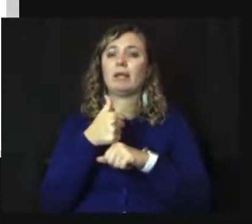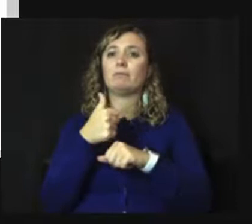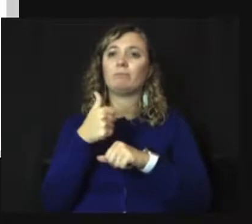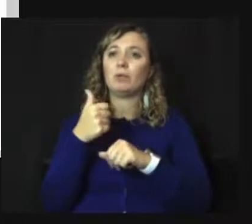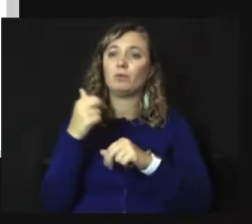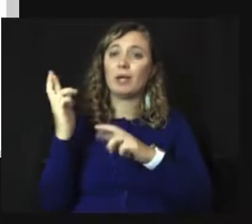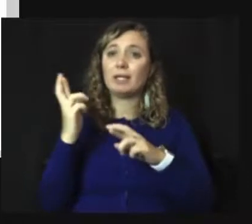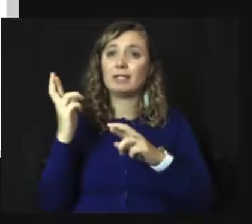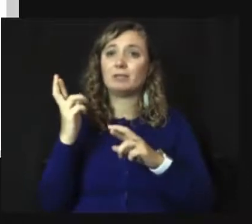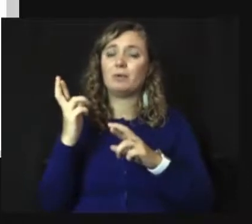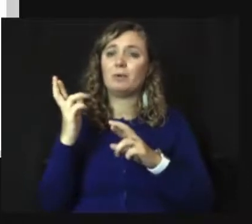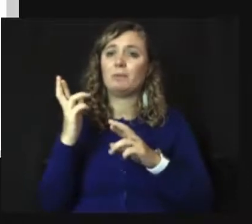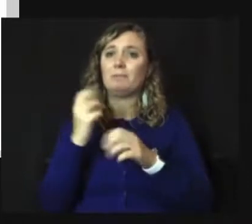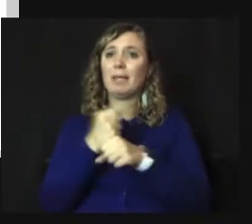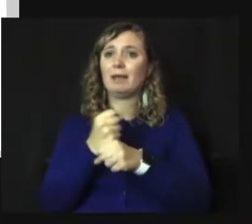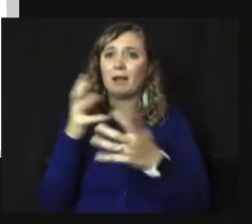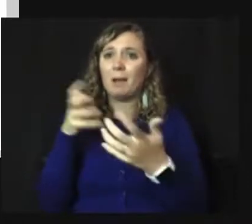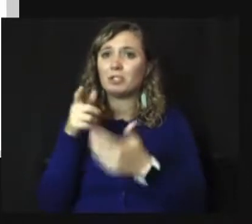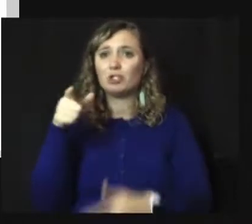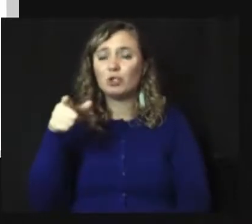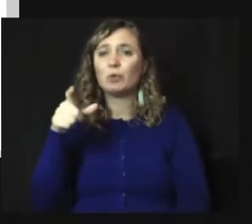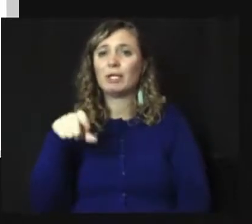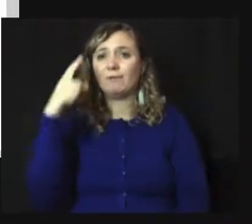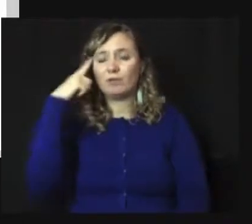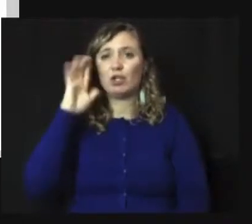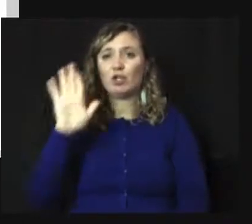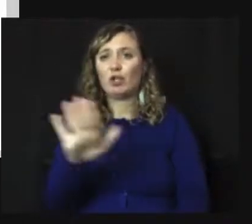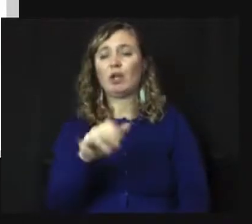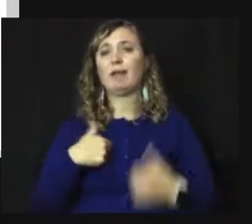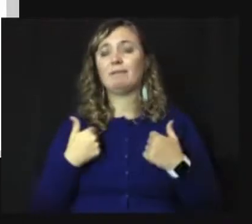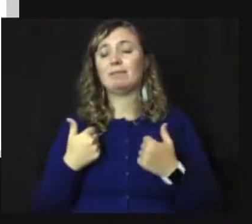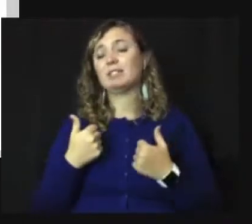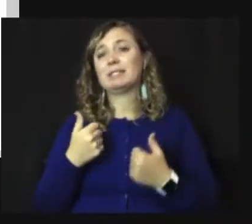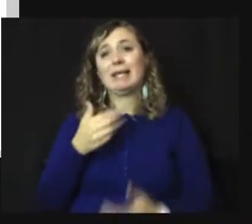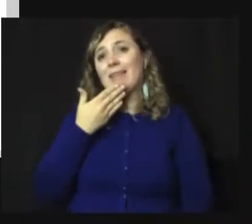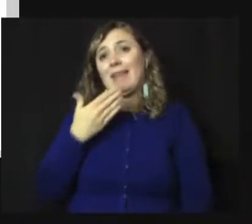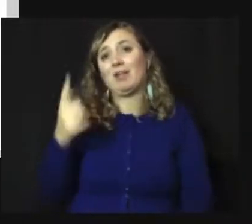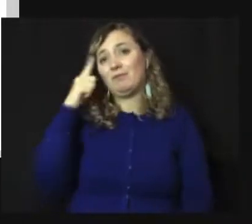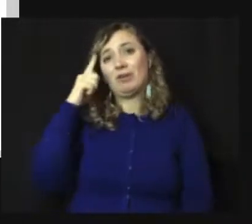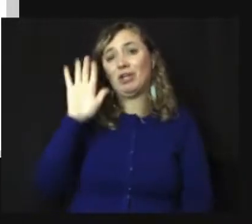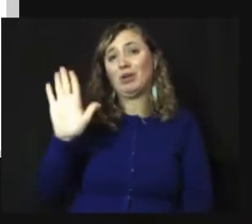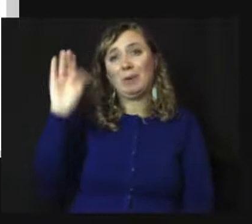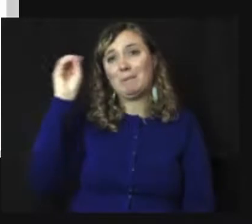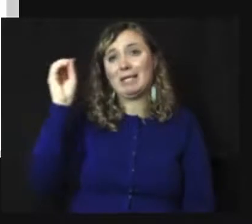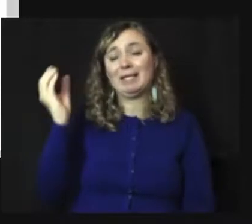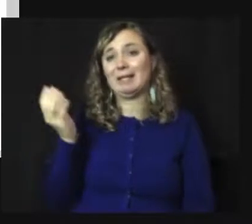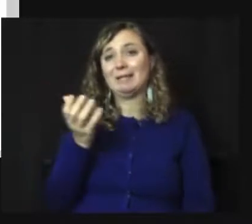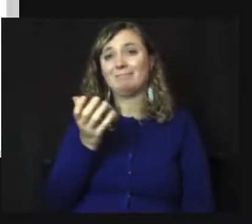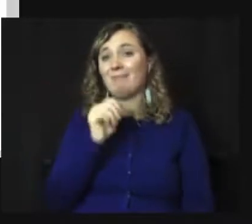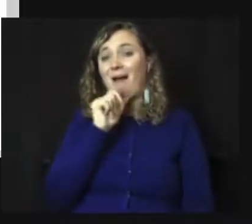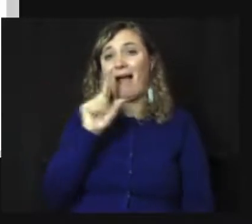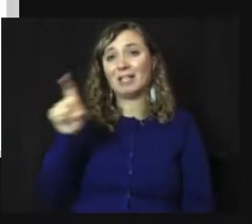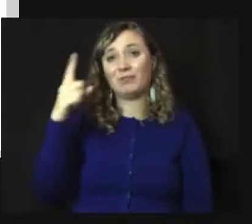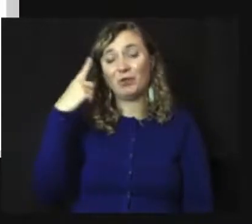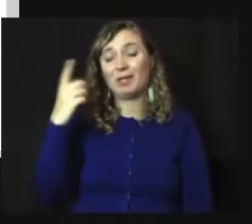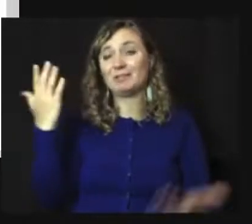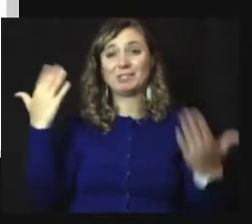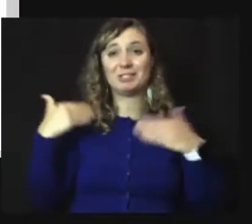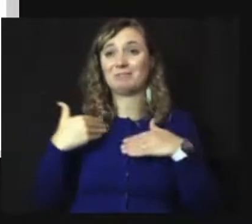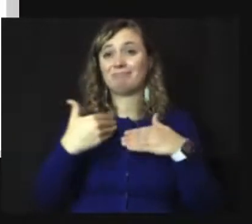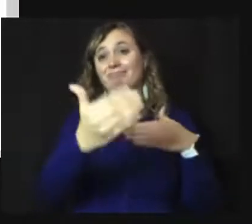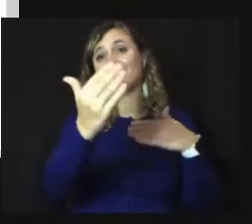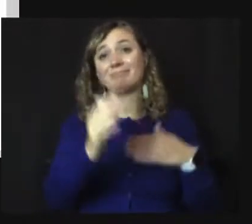just say thanks for that unsolicited opinion and move on. Last minute. So